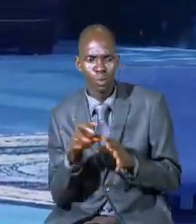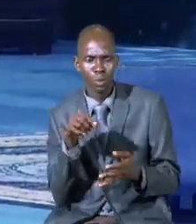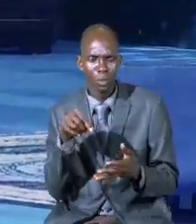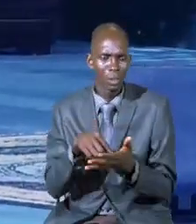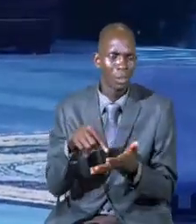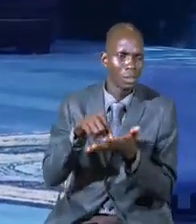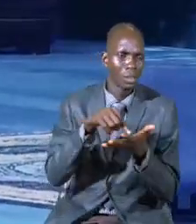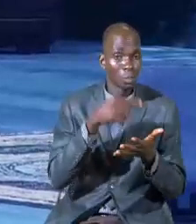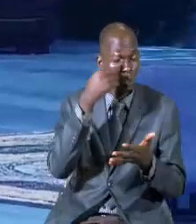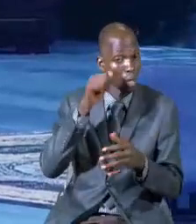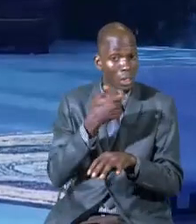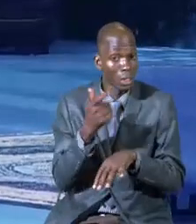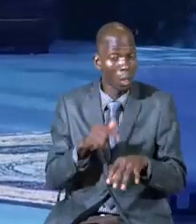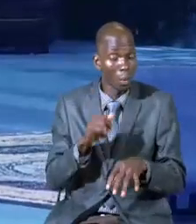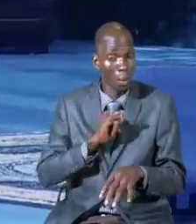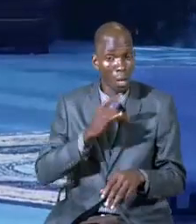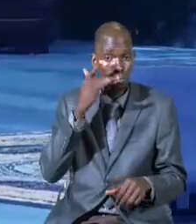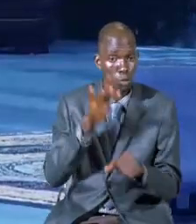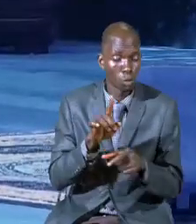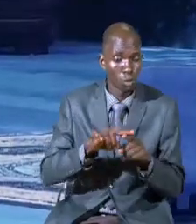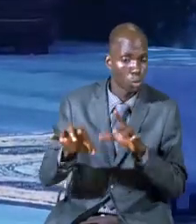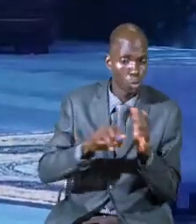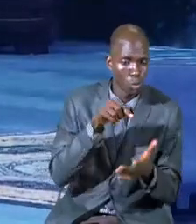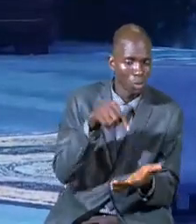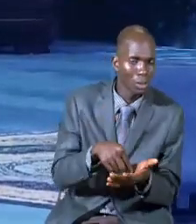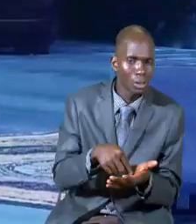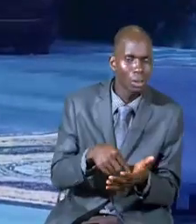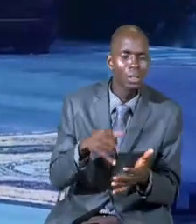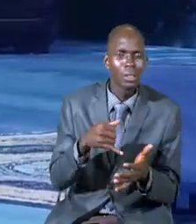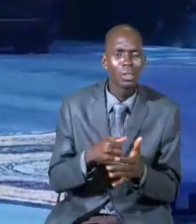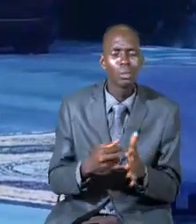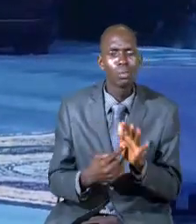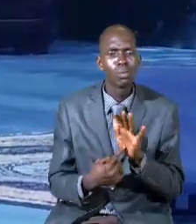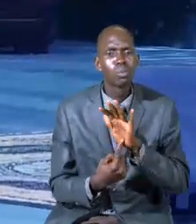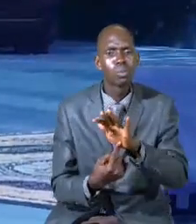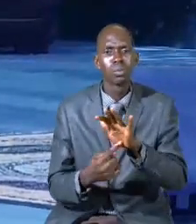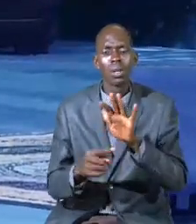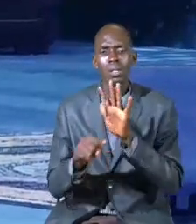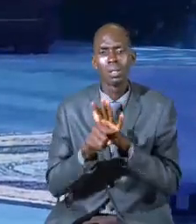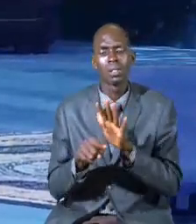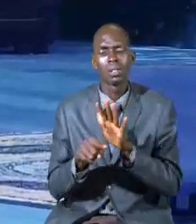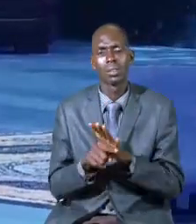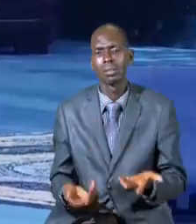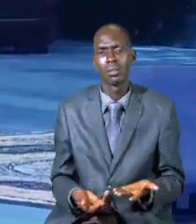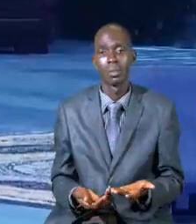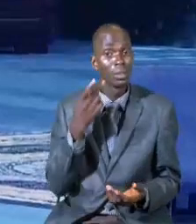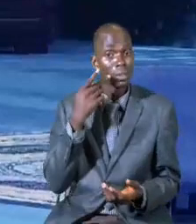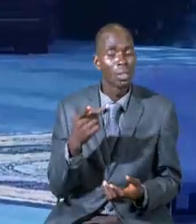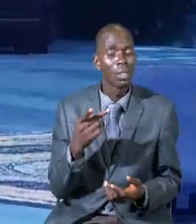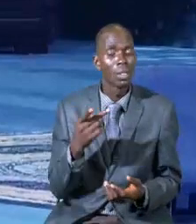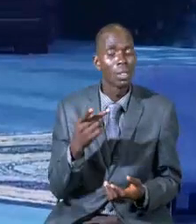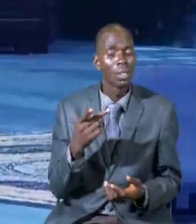I will do this, it has proved negative. In fact, I go back down